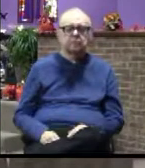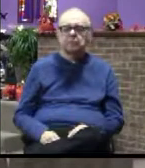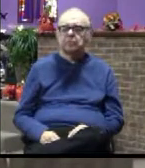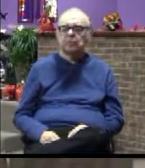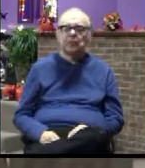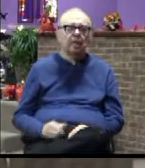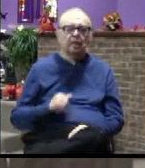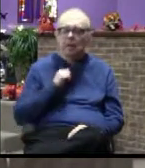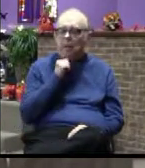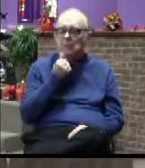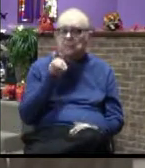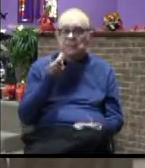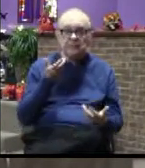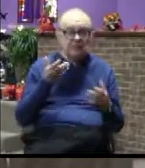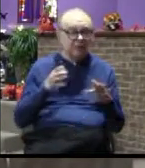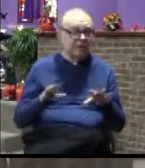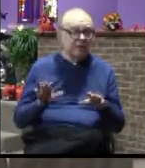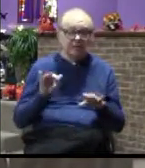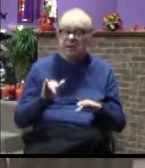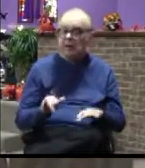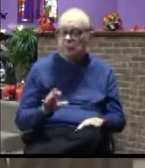and we ain't finished yet